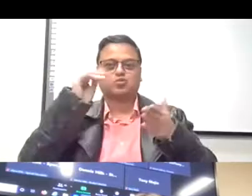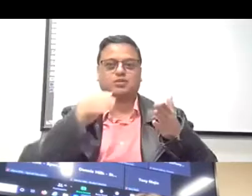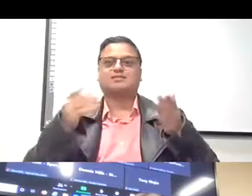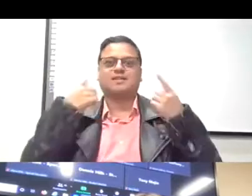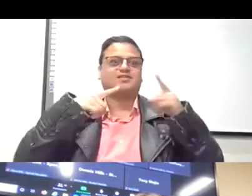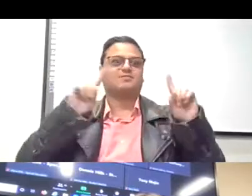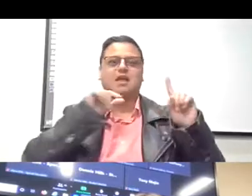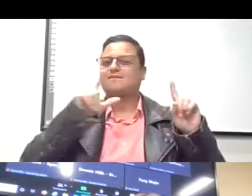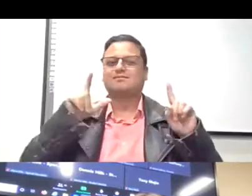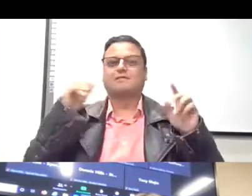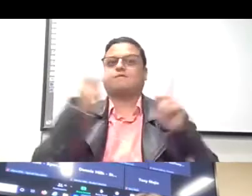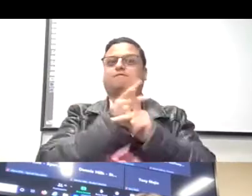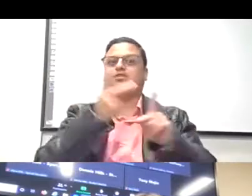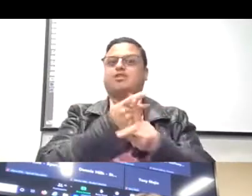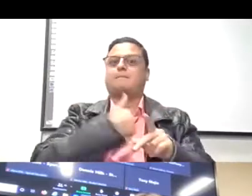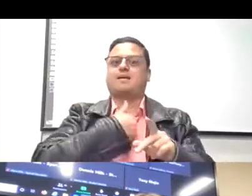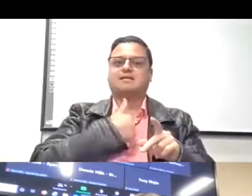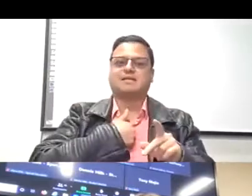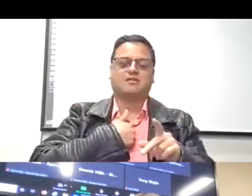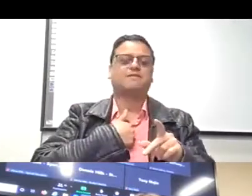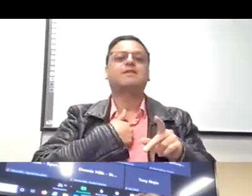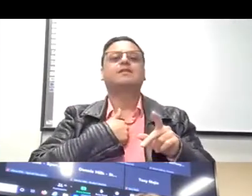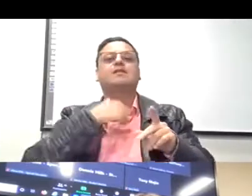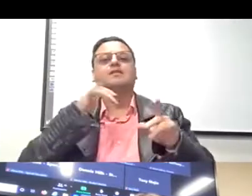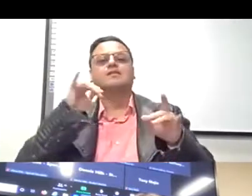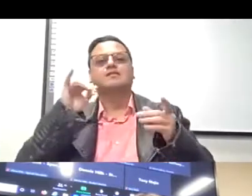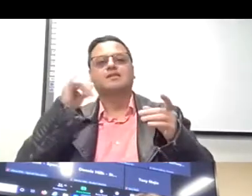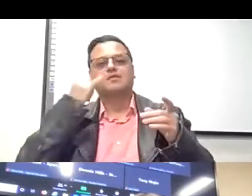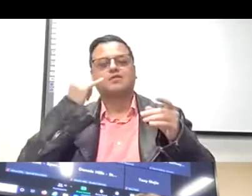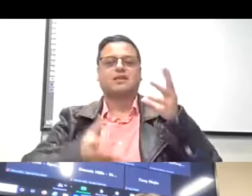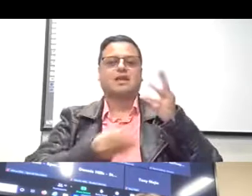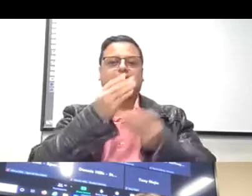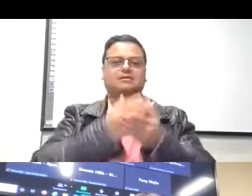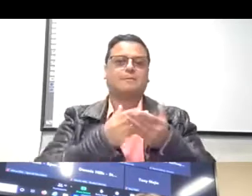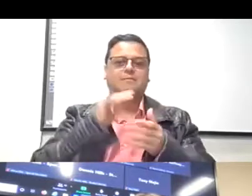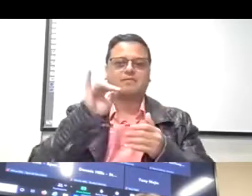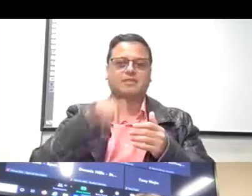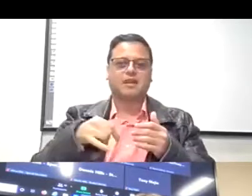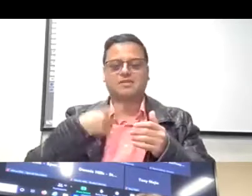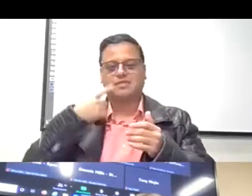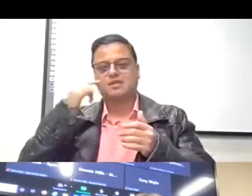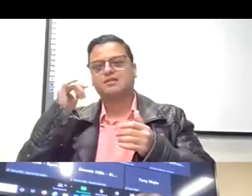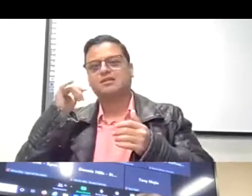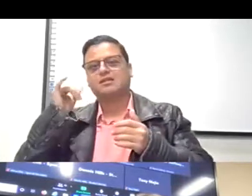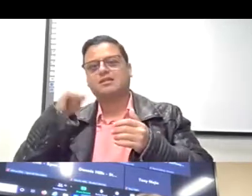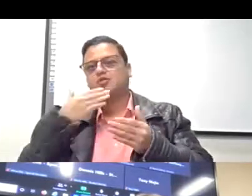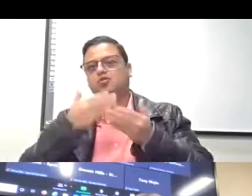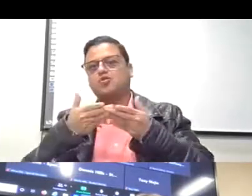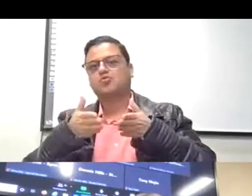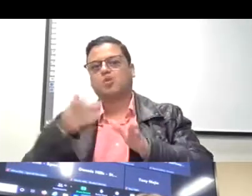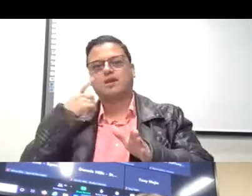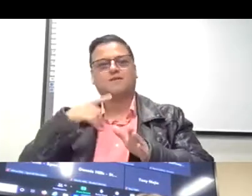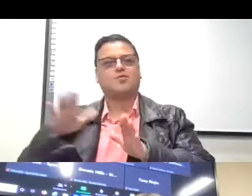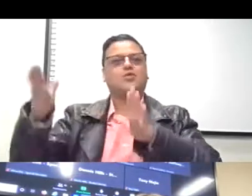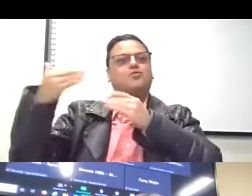math. It looks like maybe it might be, particularly if we add some of these other things in. So I think that this is a good way to hold us accountable to